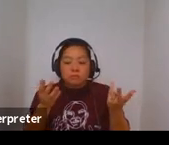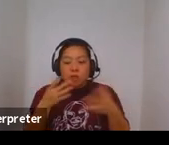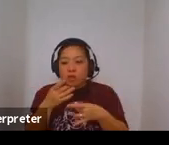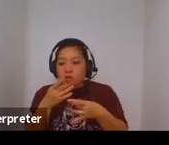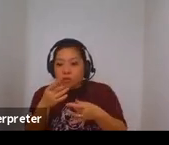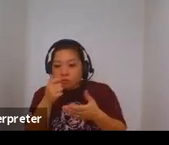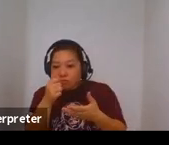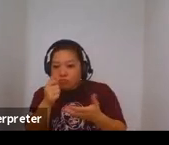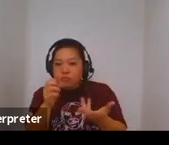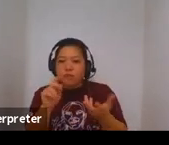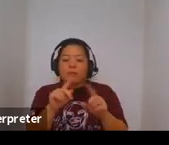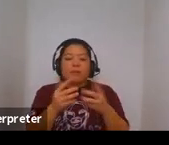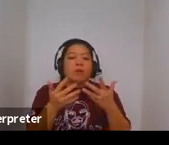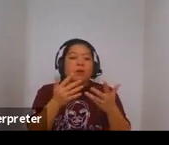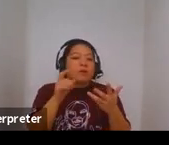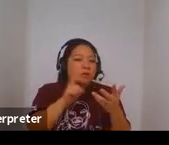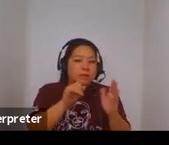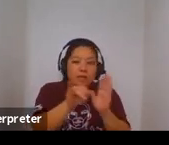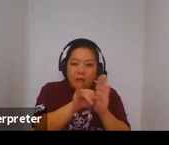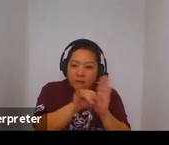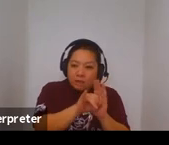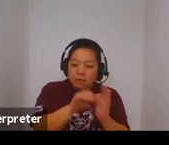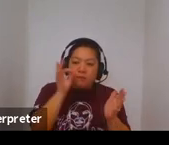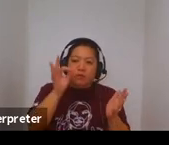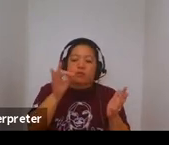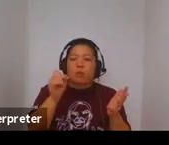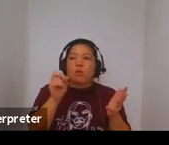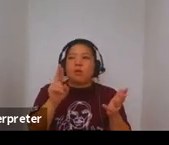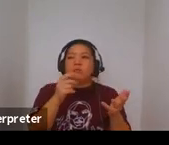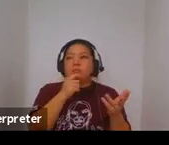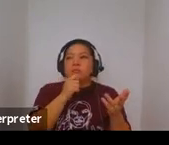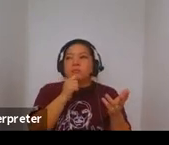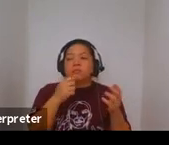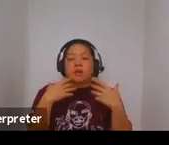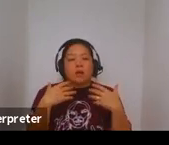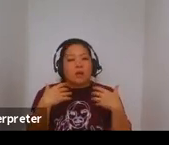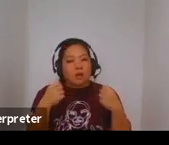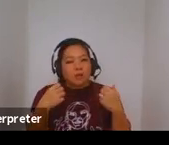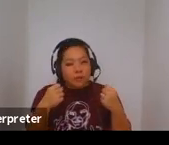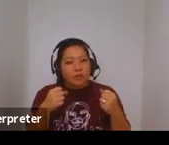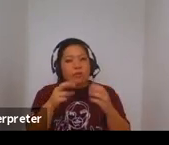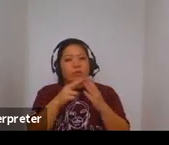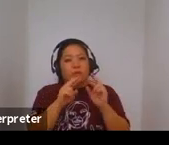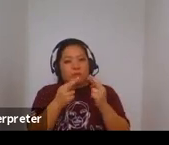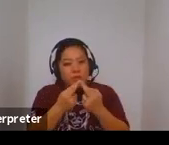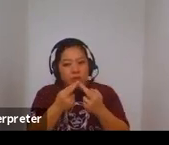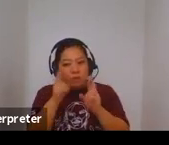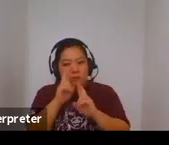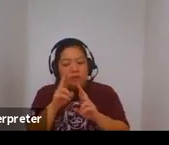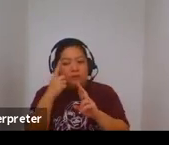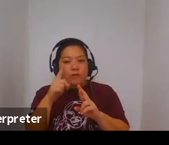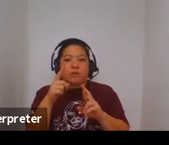in, whatever their sexual identity is, healthy relationships and mutual respect for